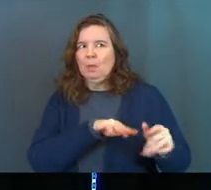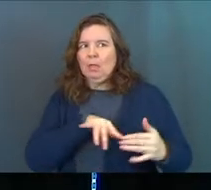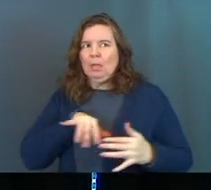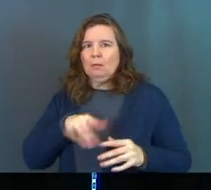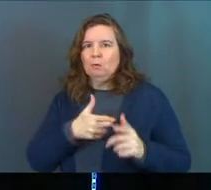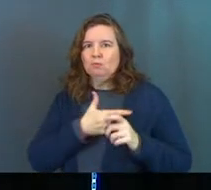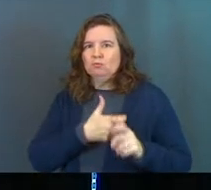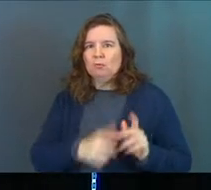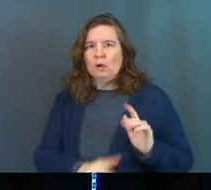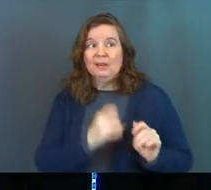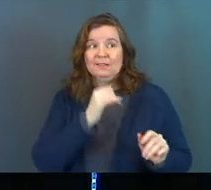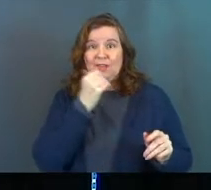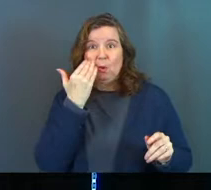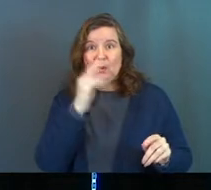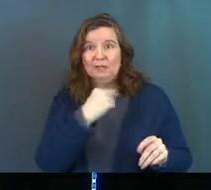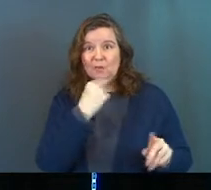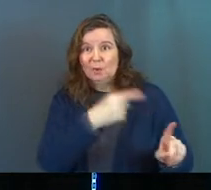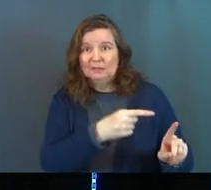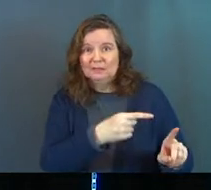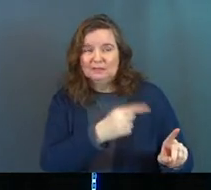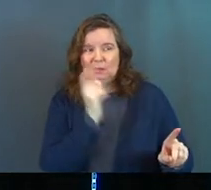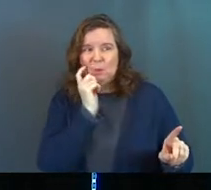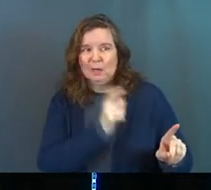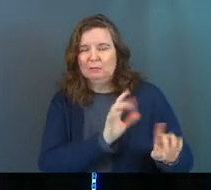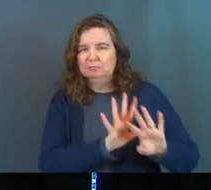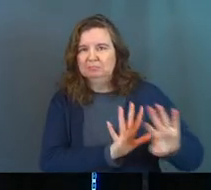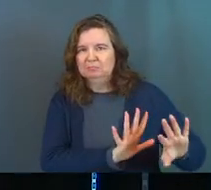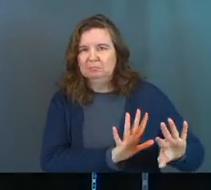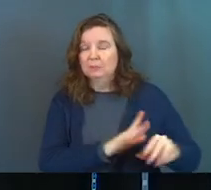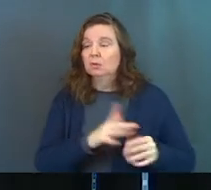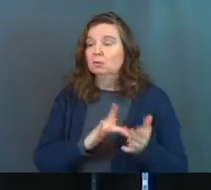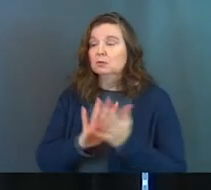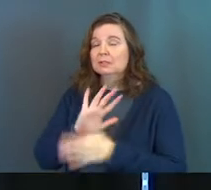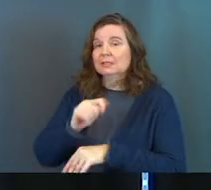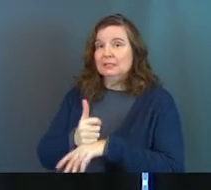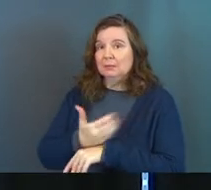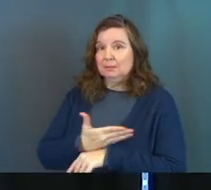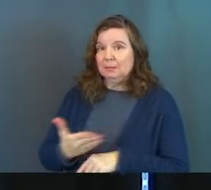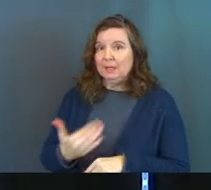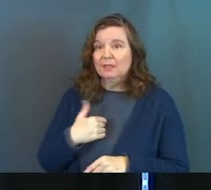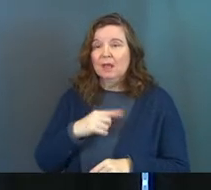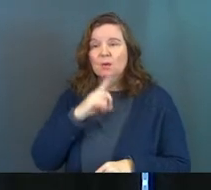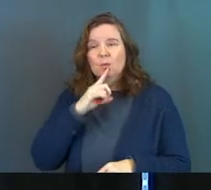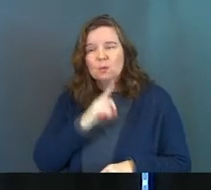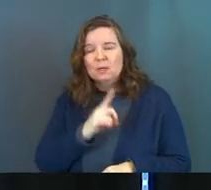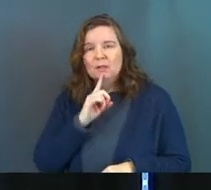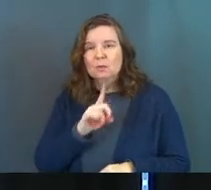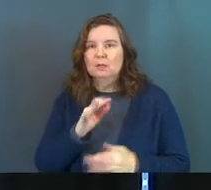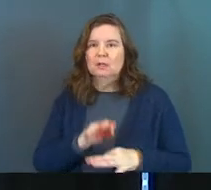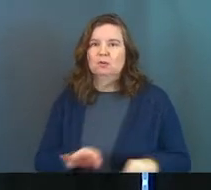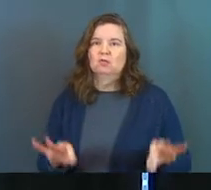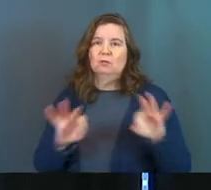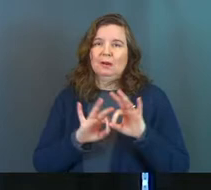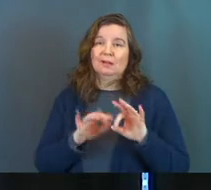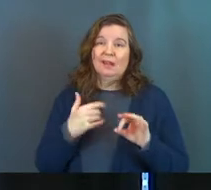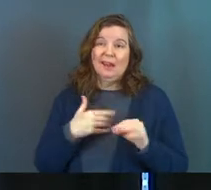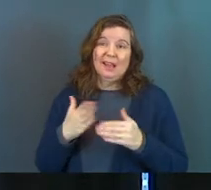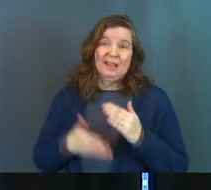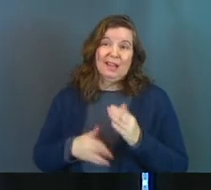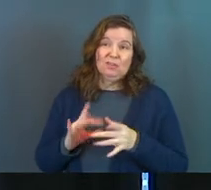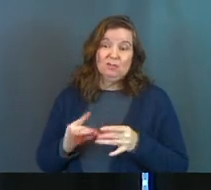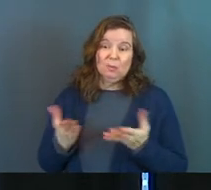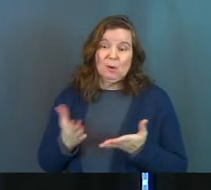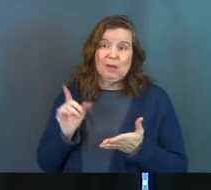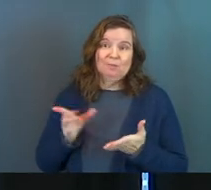don't know his voice. So Jesus establishes some things here that are absolutely critical. I could kind of end the